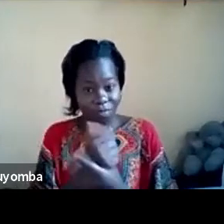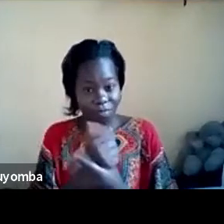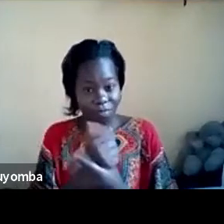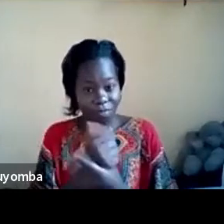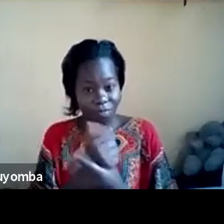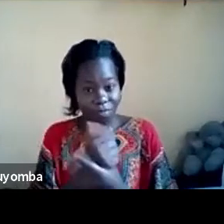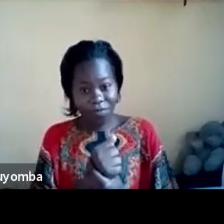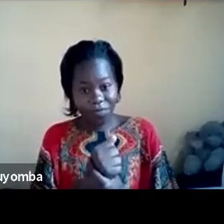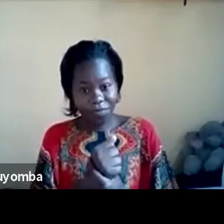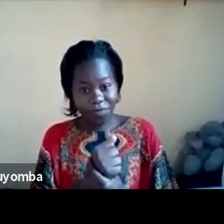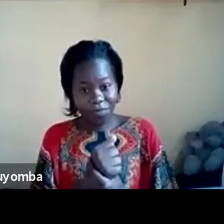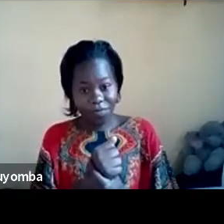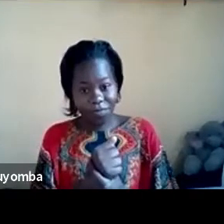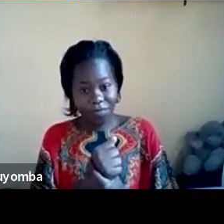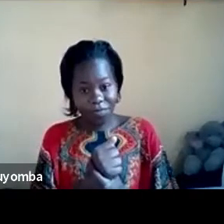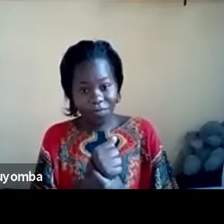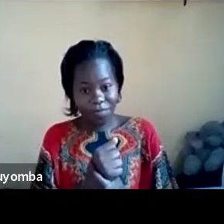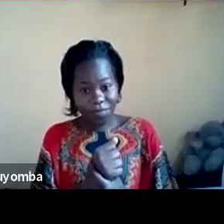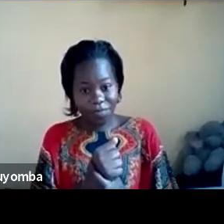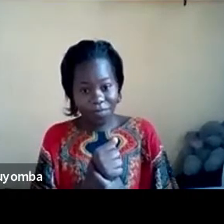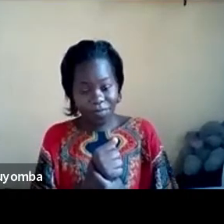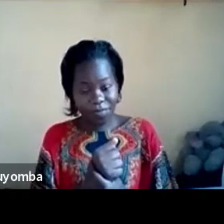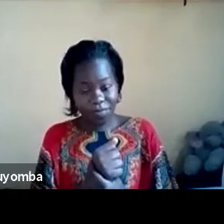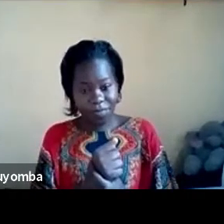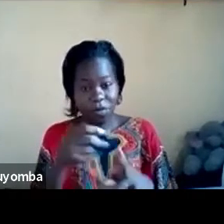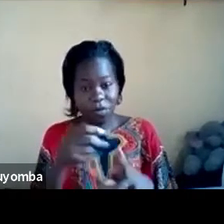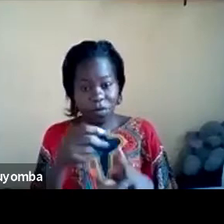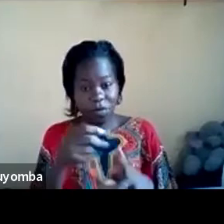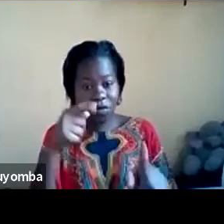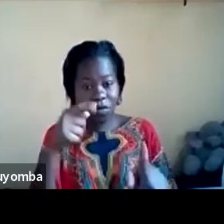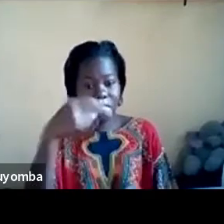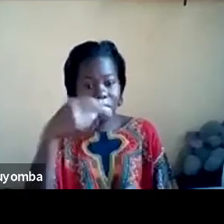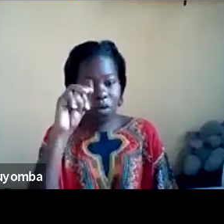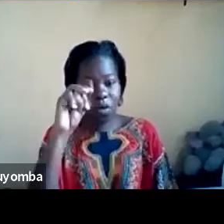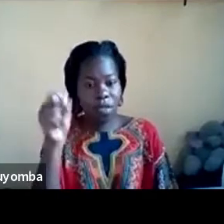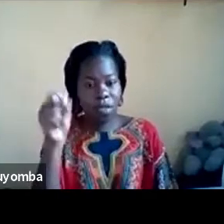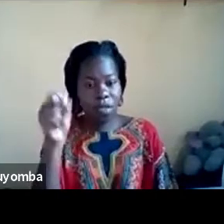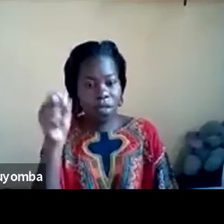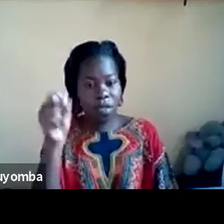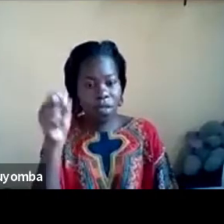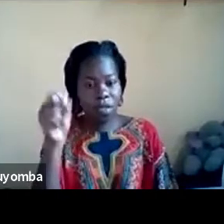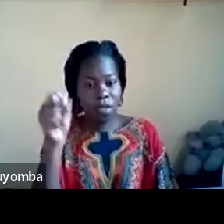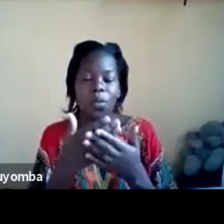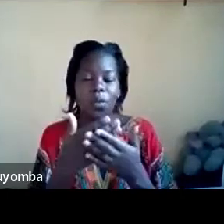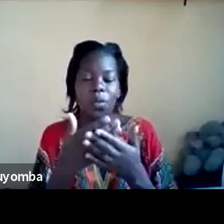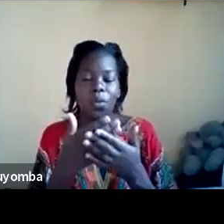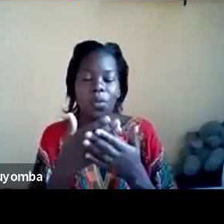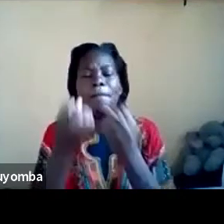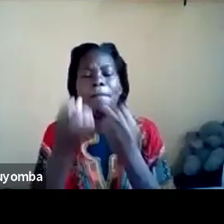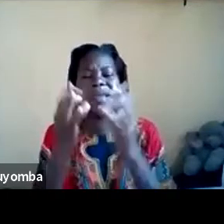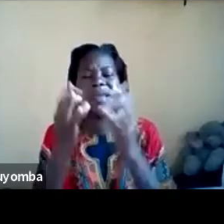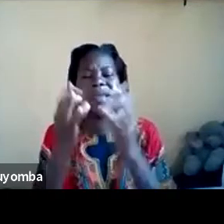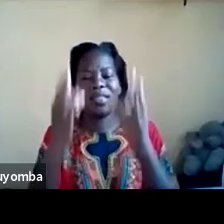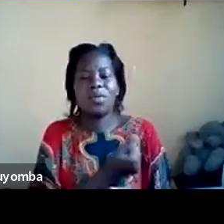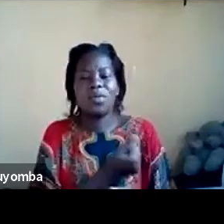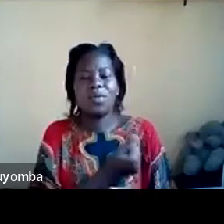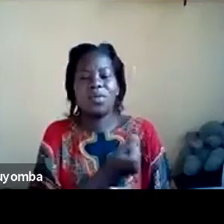from Thomas, I think. And there's a lot that women can do. Like I told you, I can give you a story